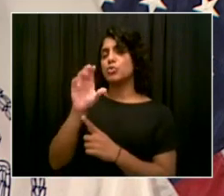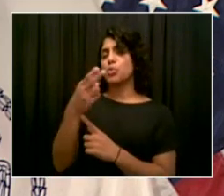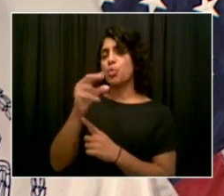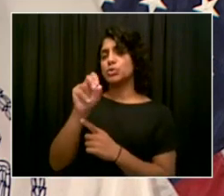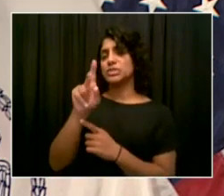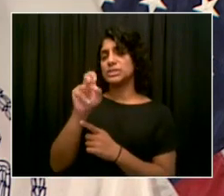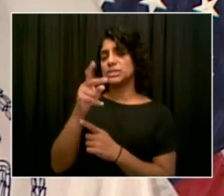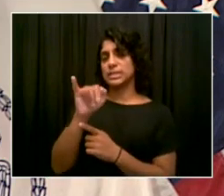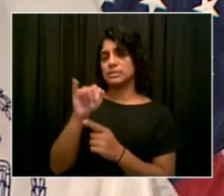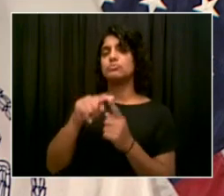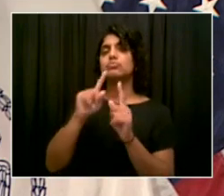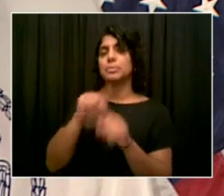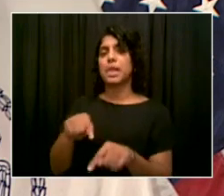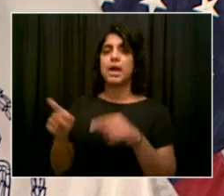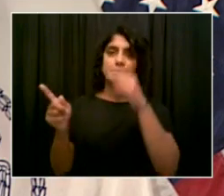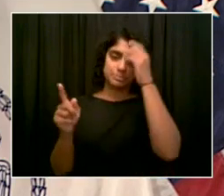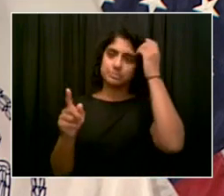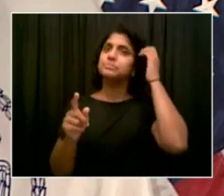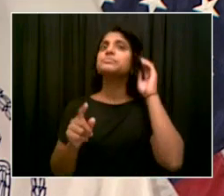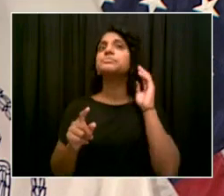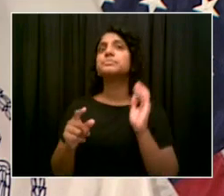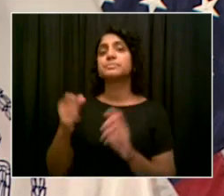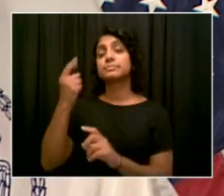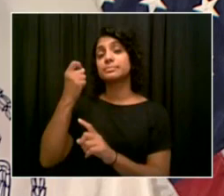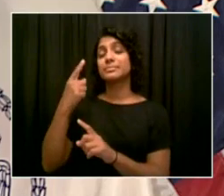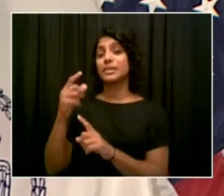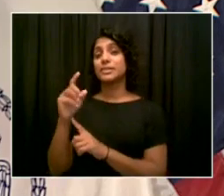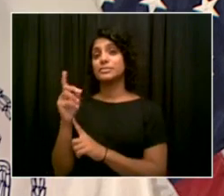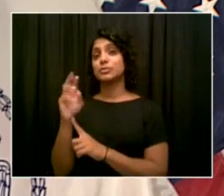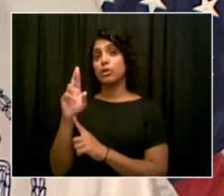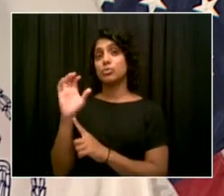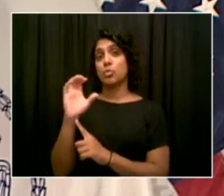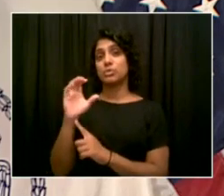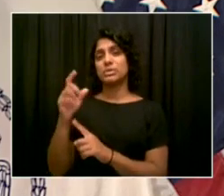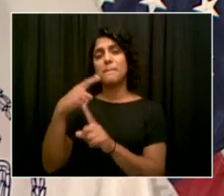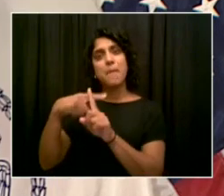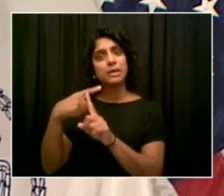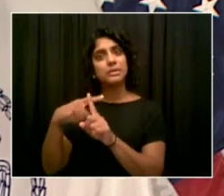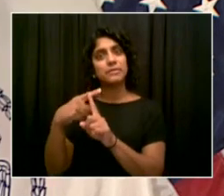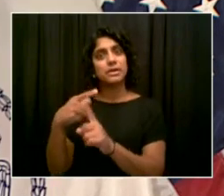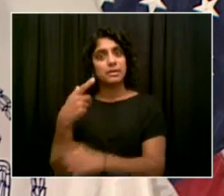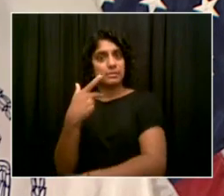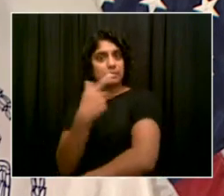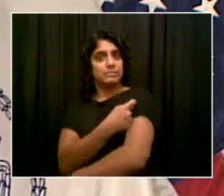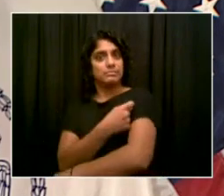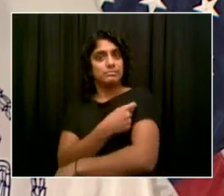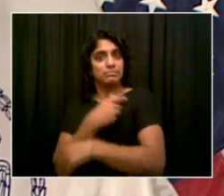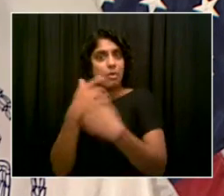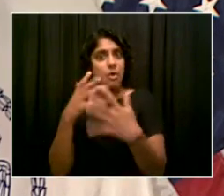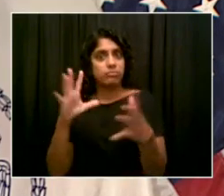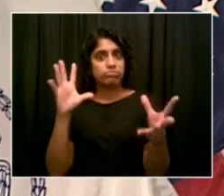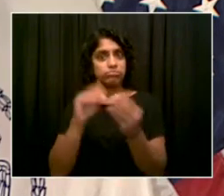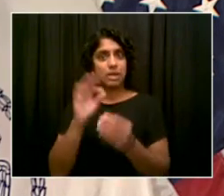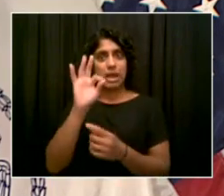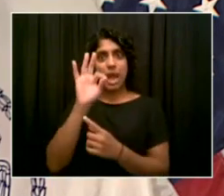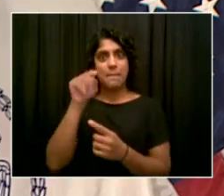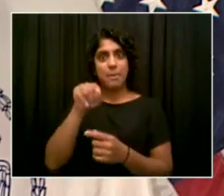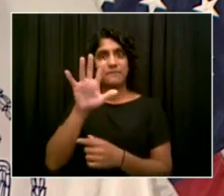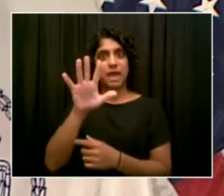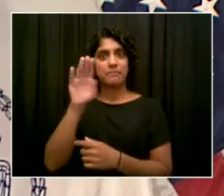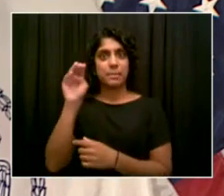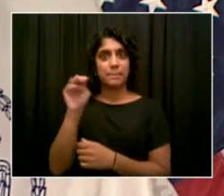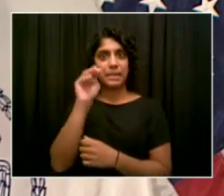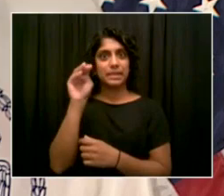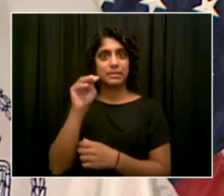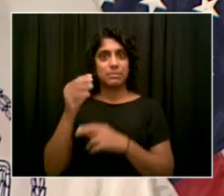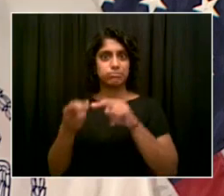and growing all the time. So we need to keep doing what's working and just keep building it out.